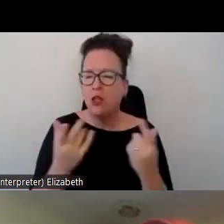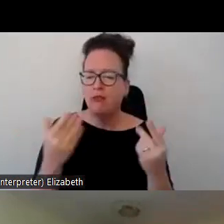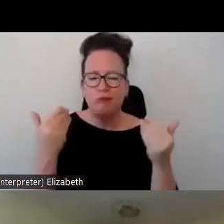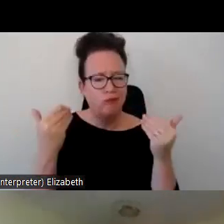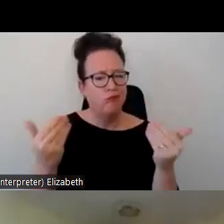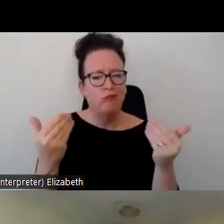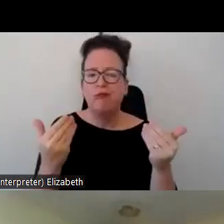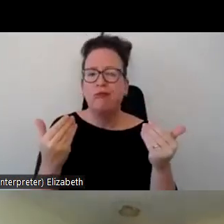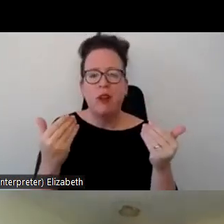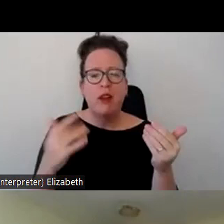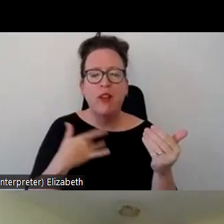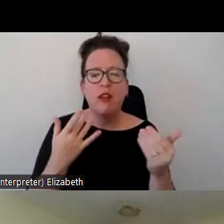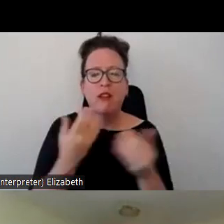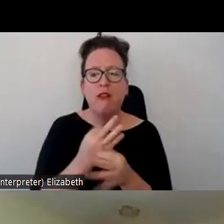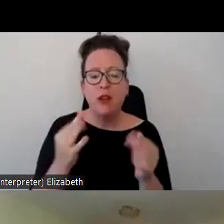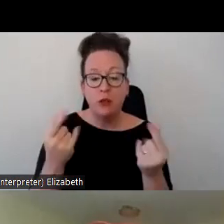to visit